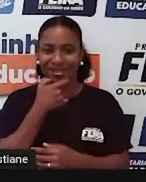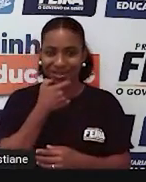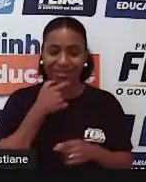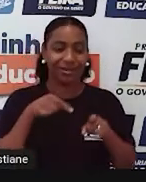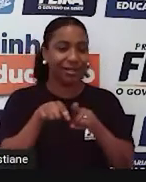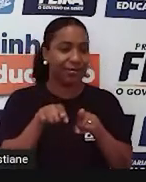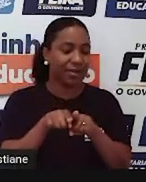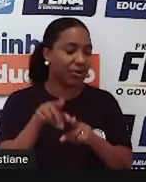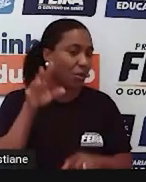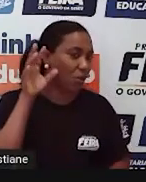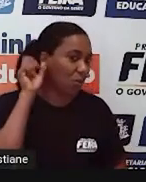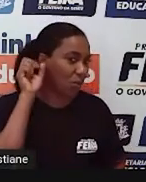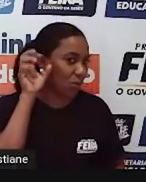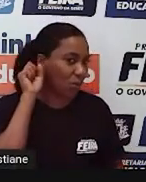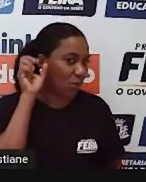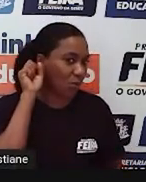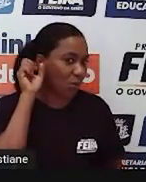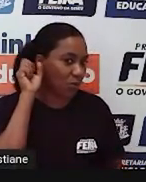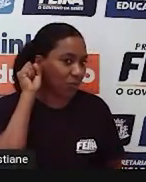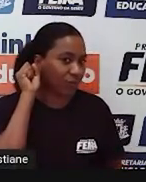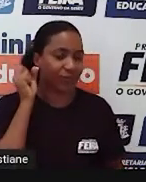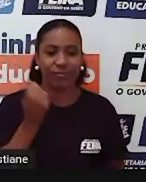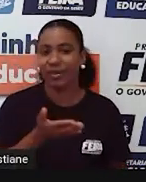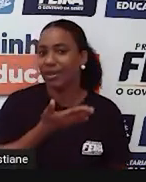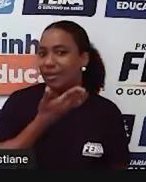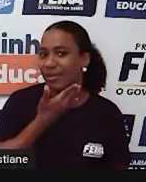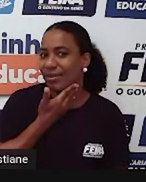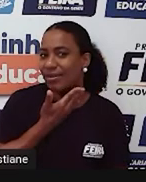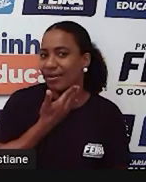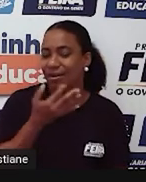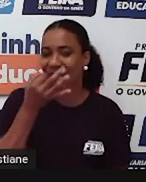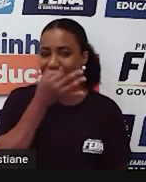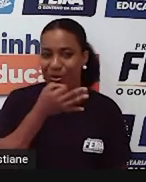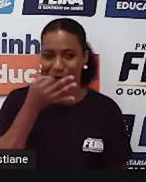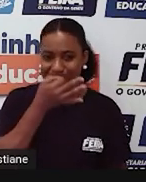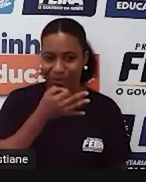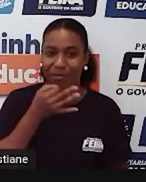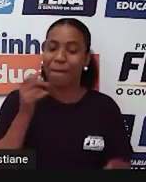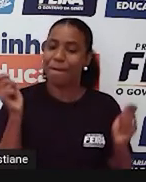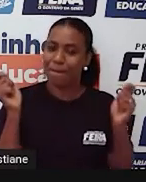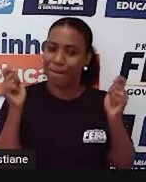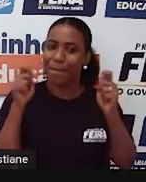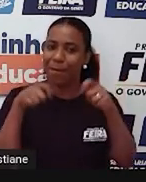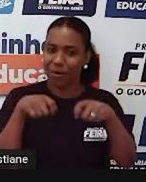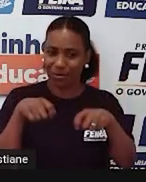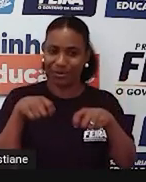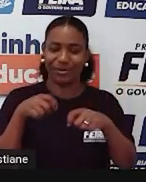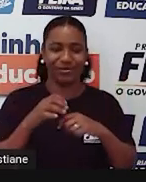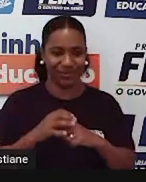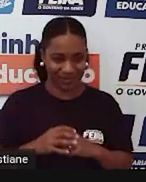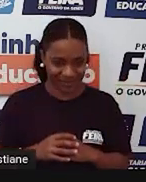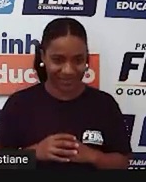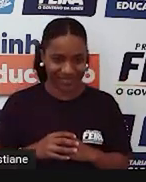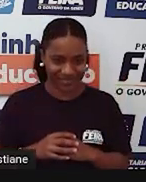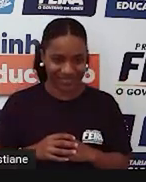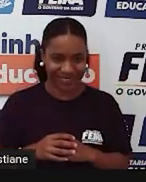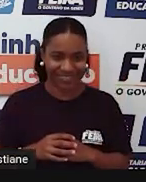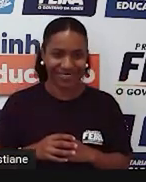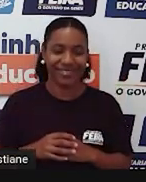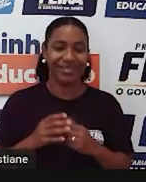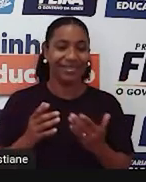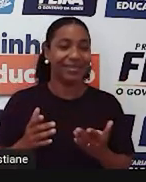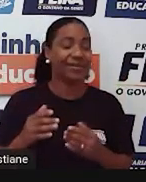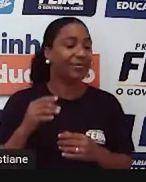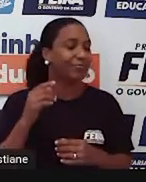pratique o lesson and repeat. Então, você ouve e repete para